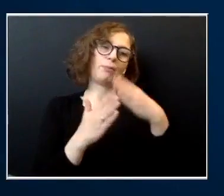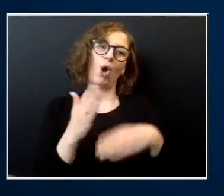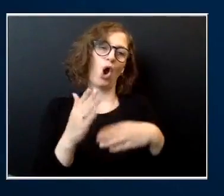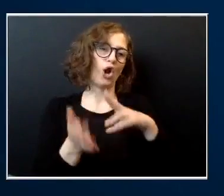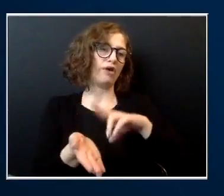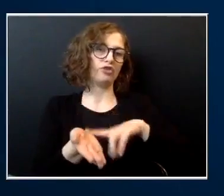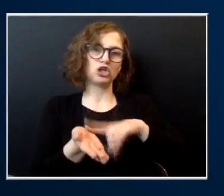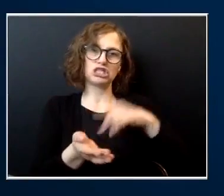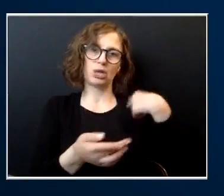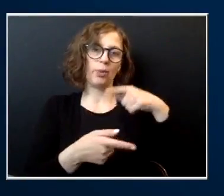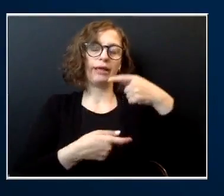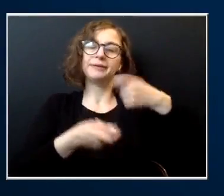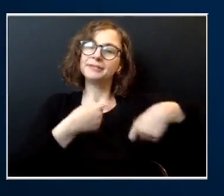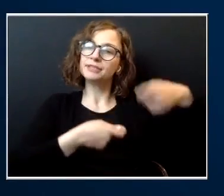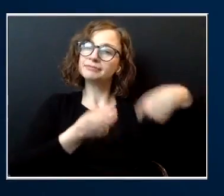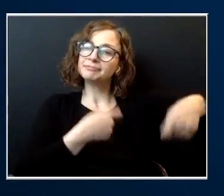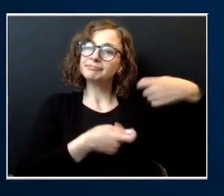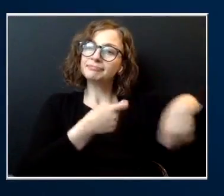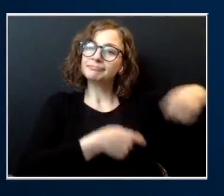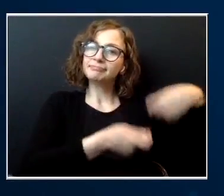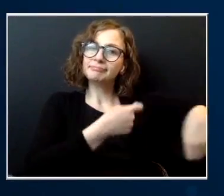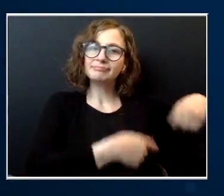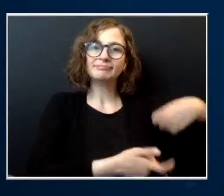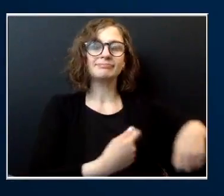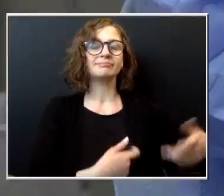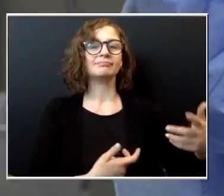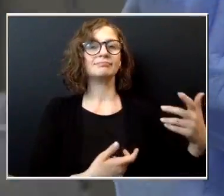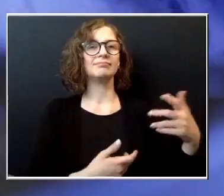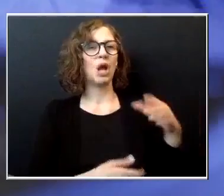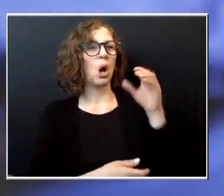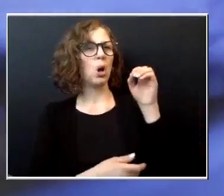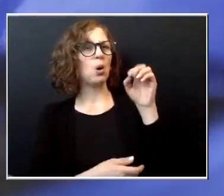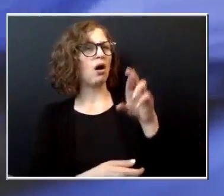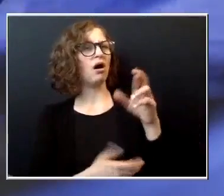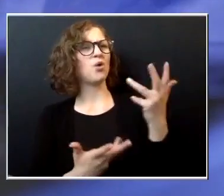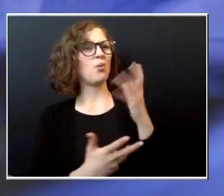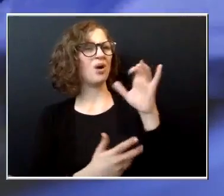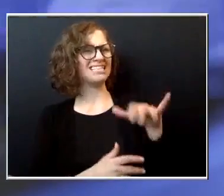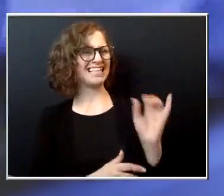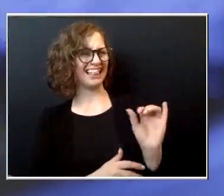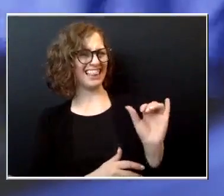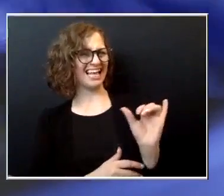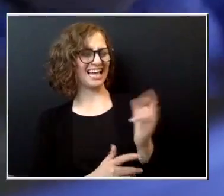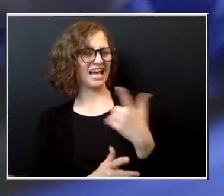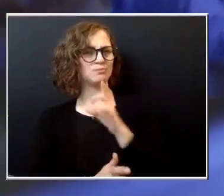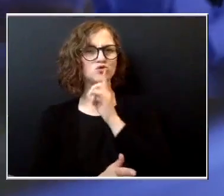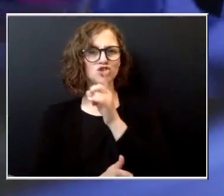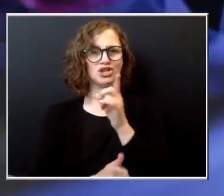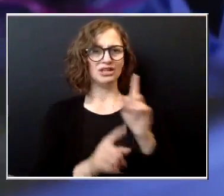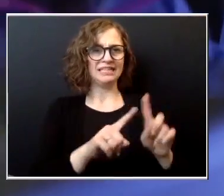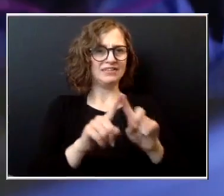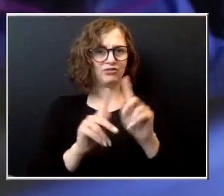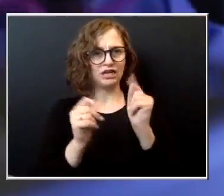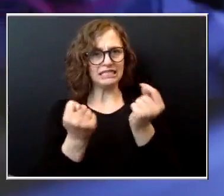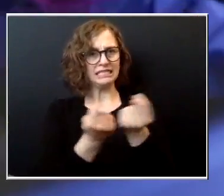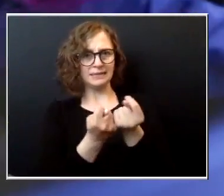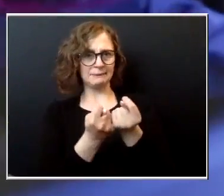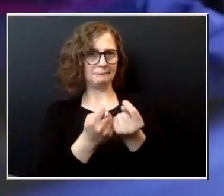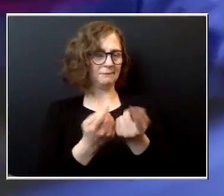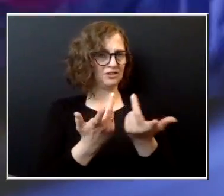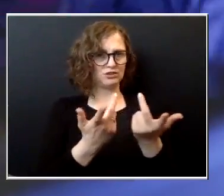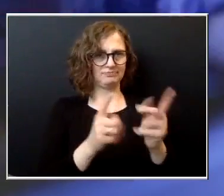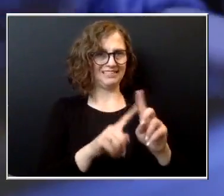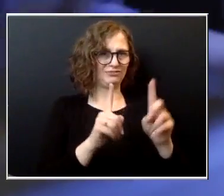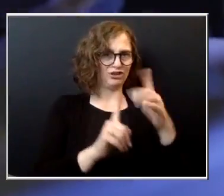shifts. Right. So What's it like in an OR, though? I mean, I would imagine it's different with different teams, but I mean, is it fun?